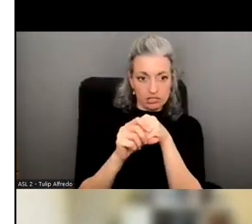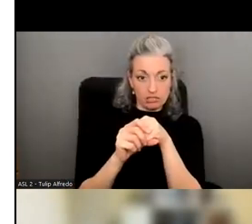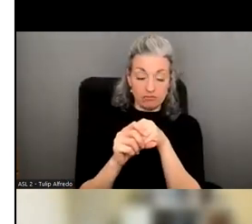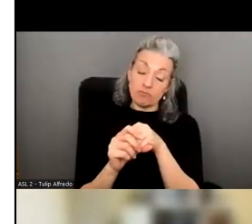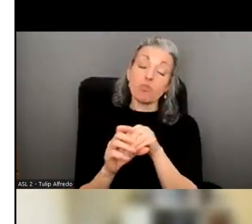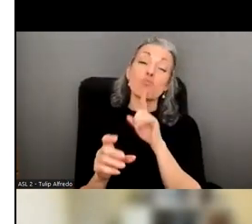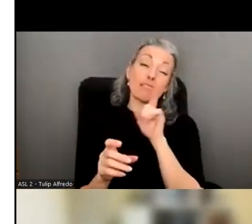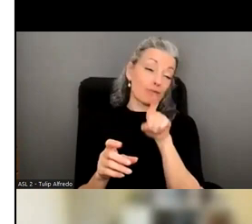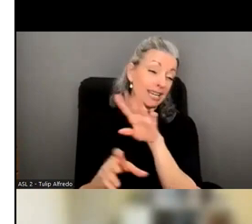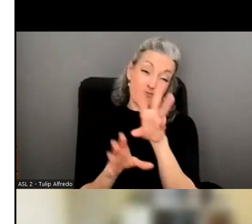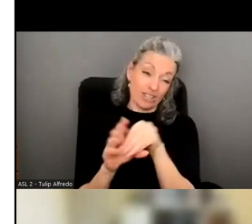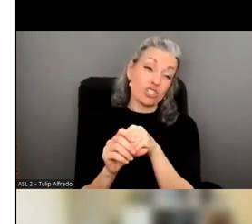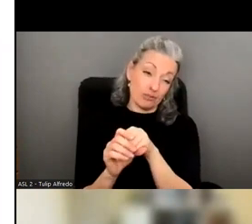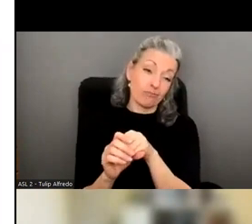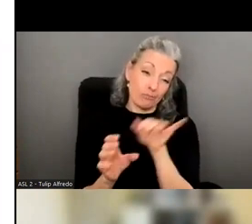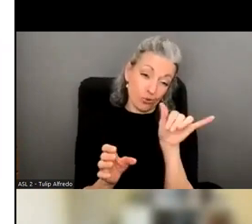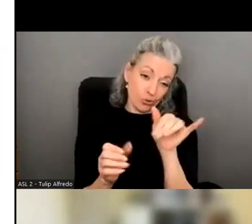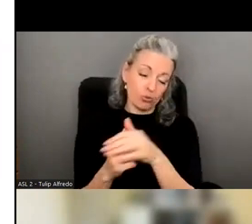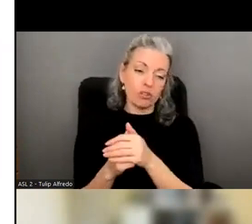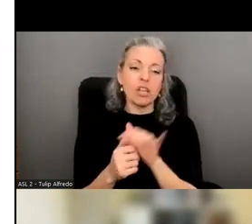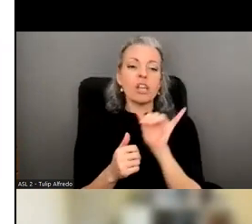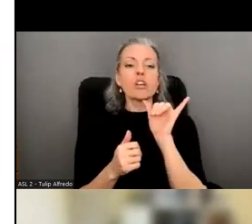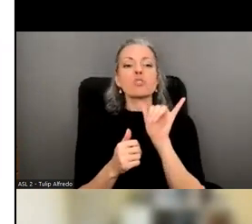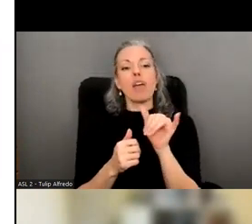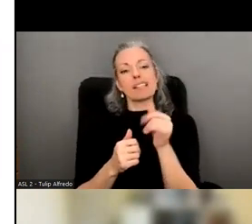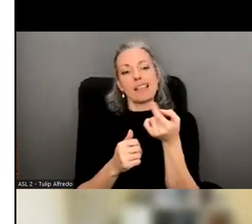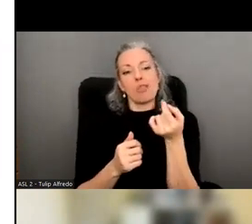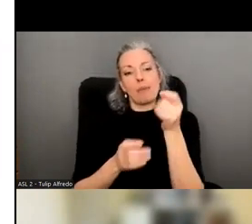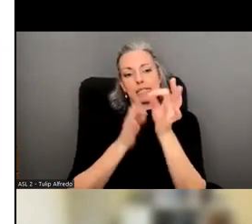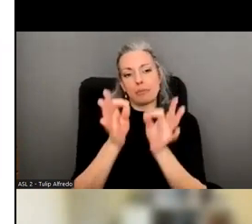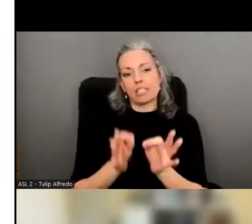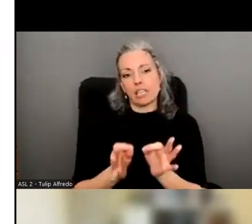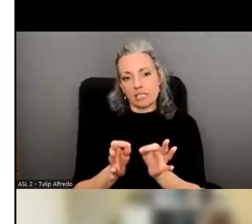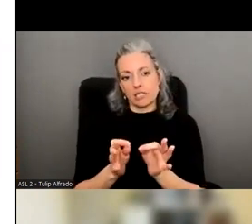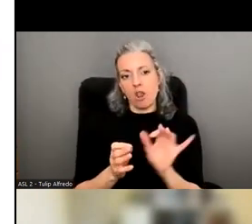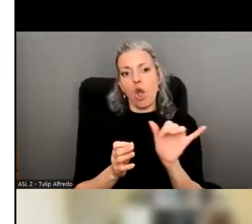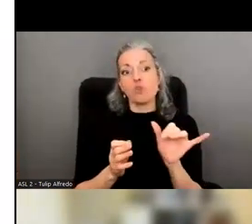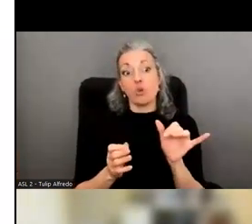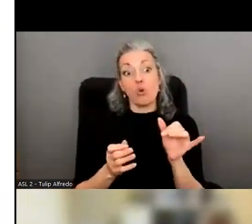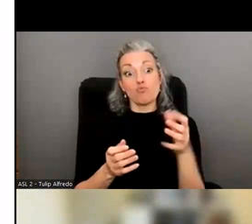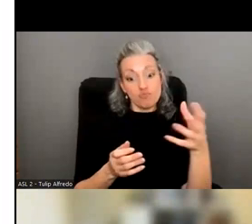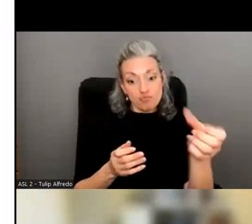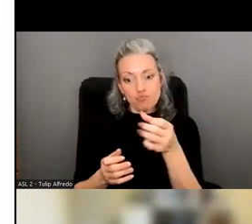too. So that's sort of a little overview. And then also recruitment, we're going to be recruiting through our